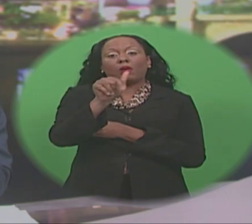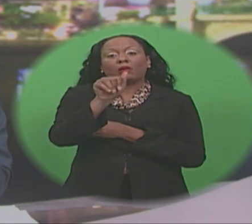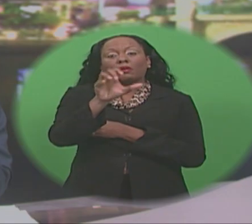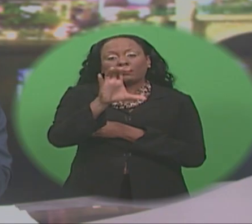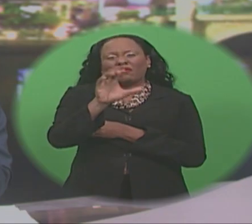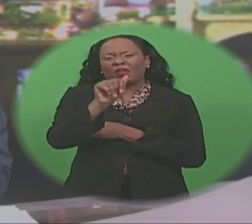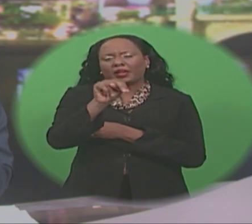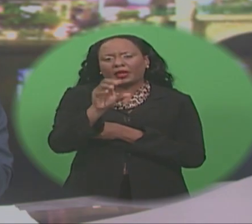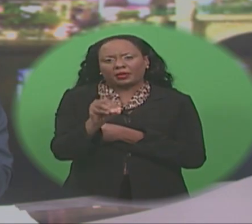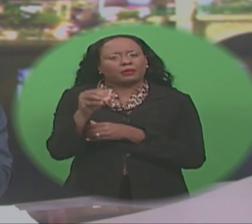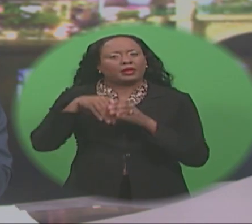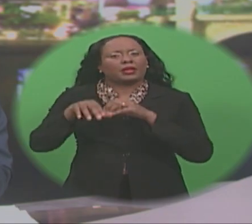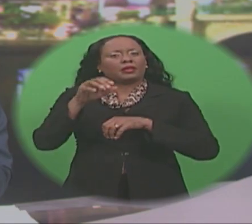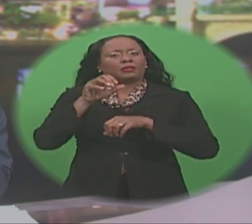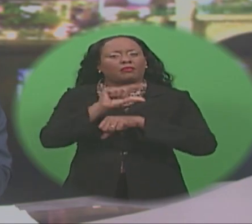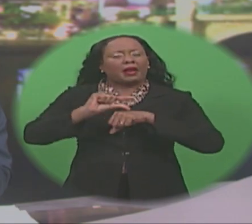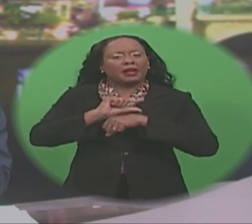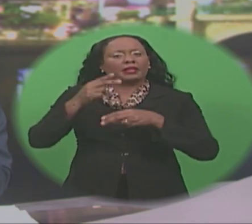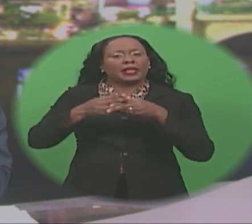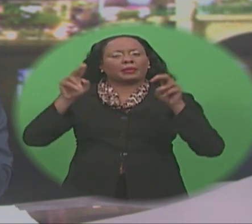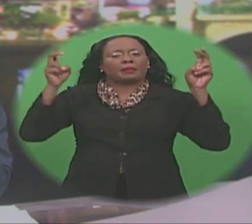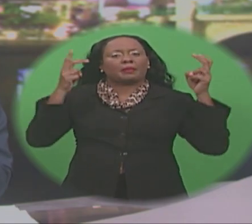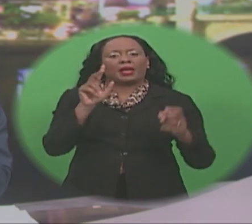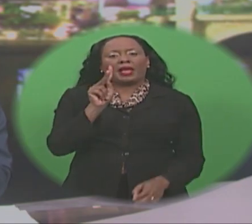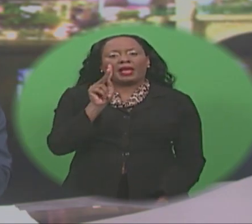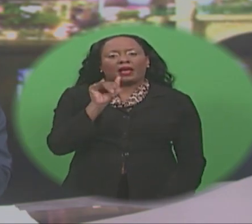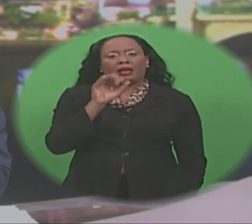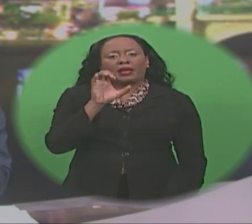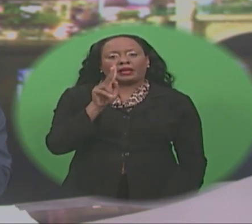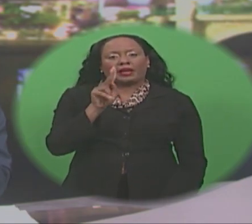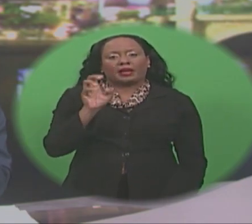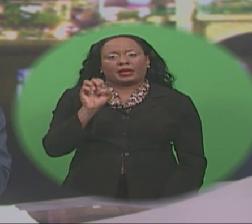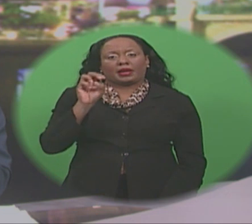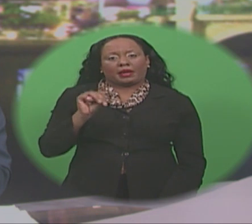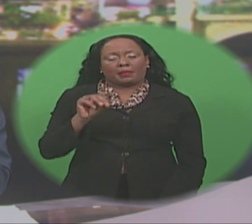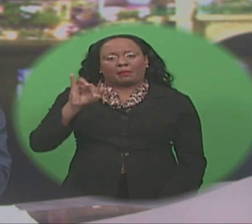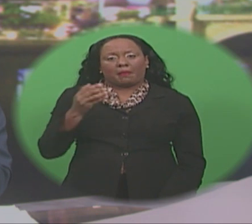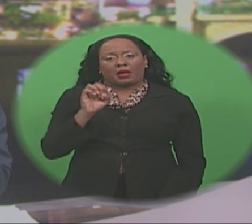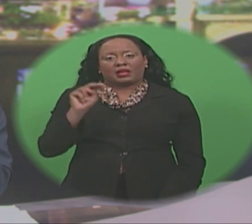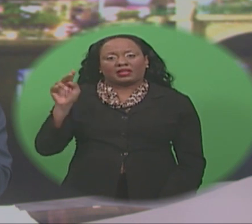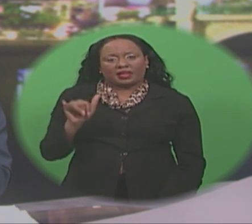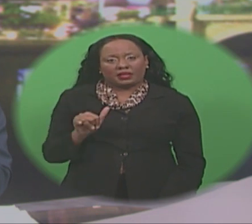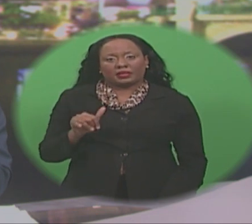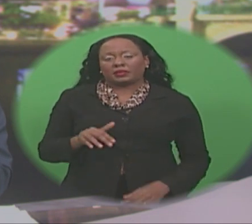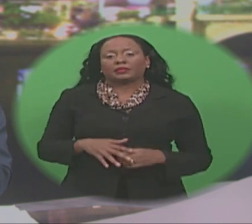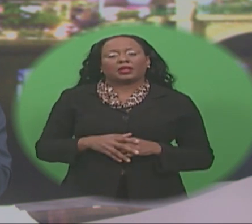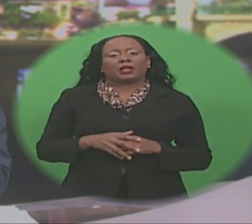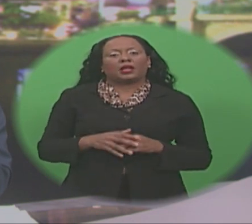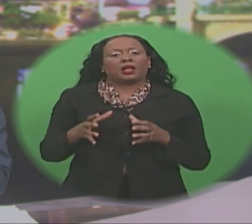from yellow to orange. An orange alert for the volcano means that there are highly elevated levels of seismic